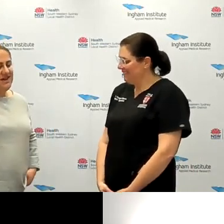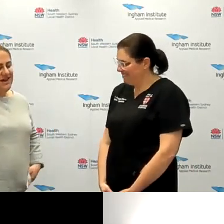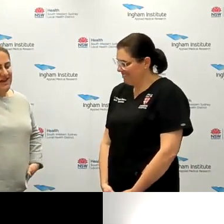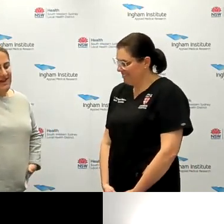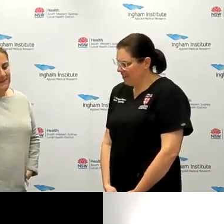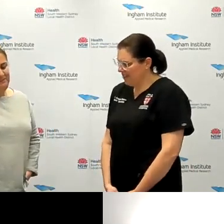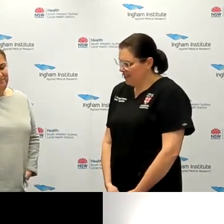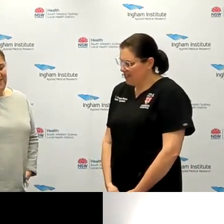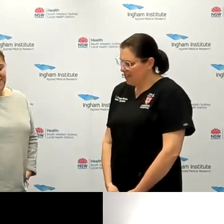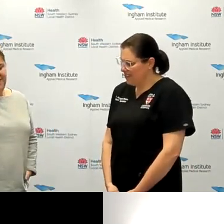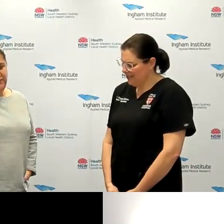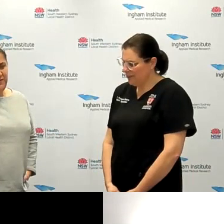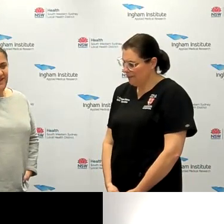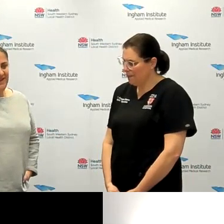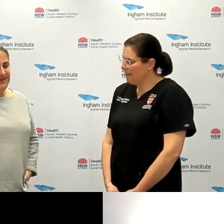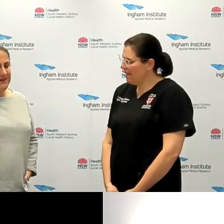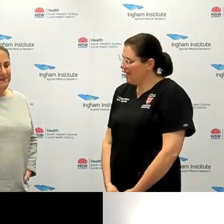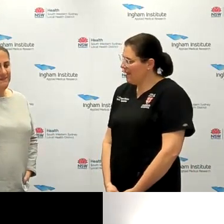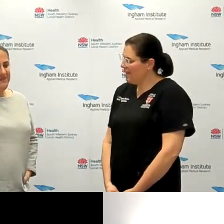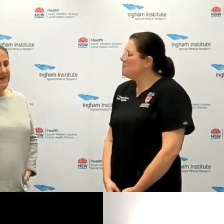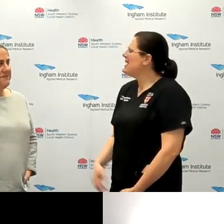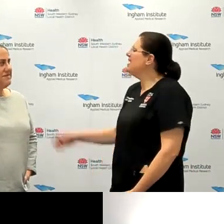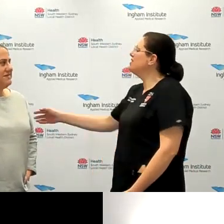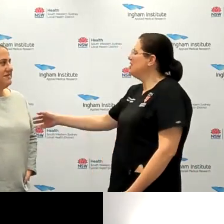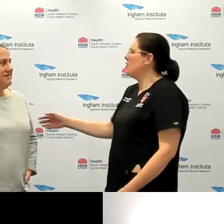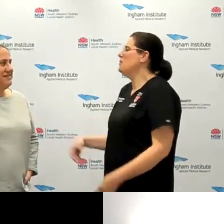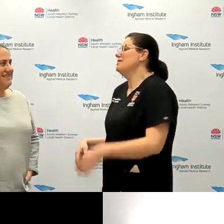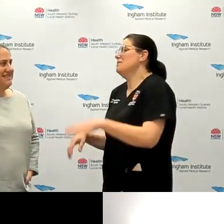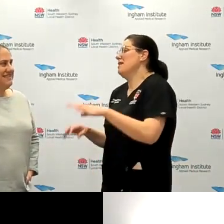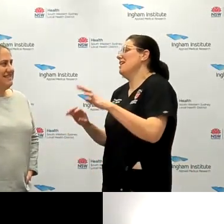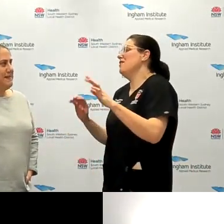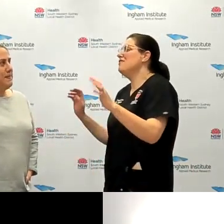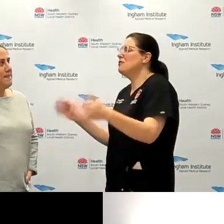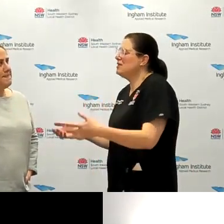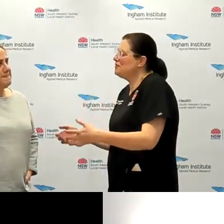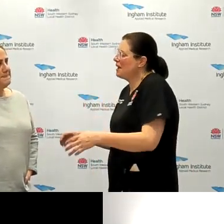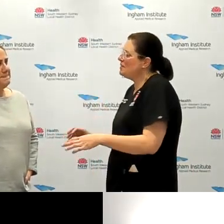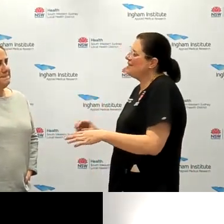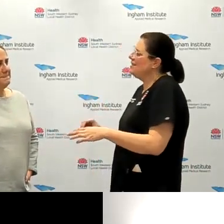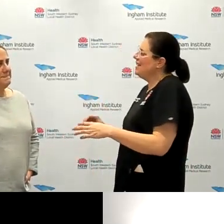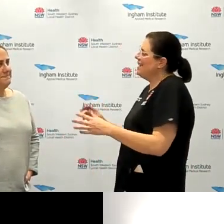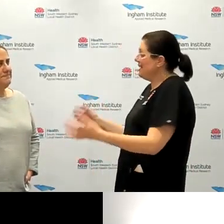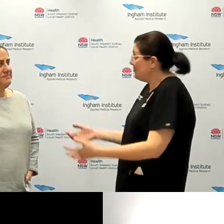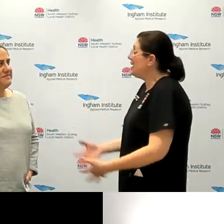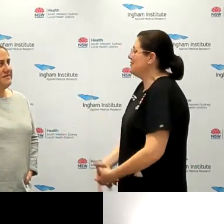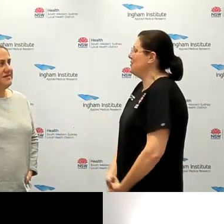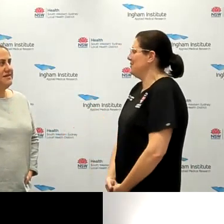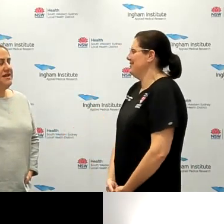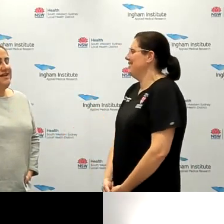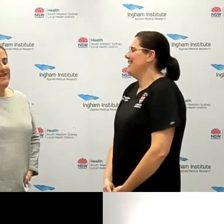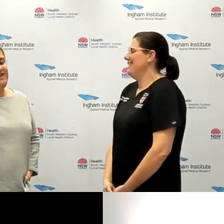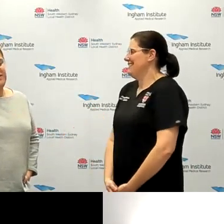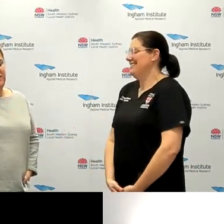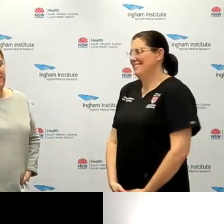guys did for me. And yes. You made an interesting comment once about how everyone in your family had advice for